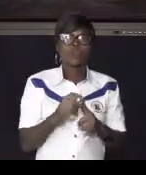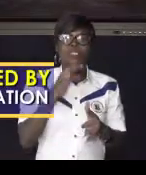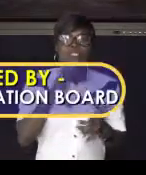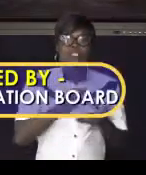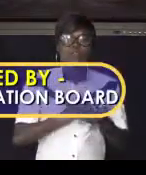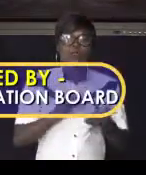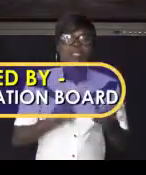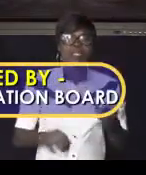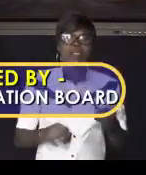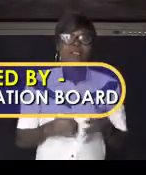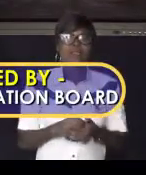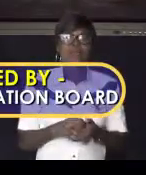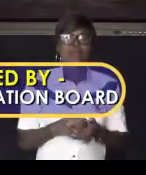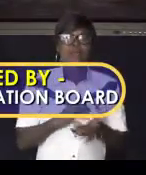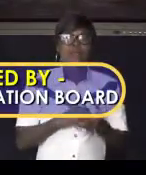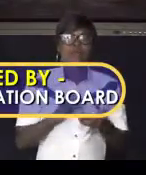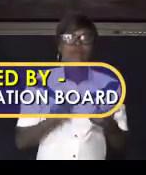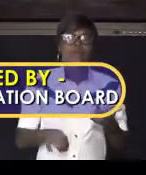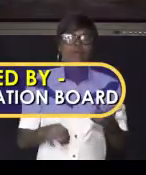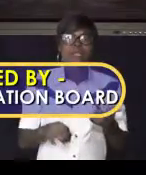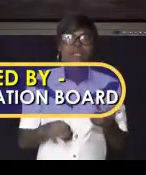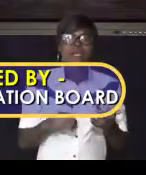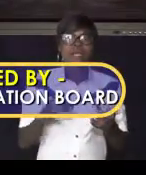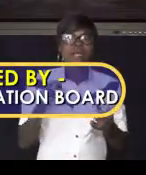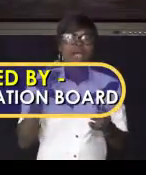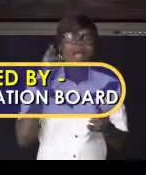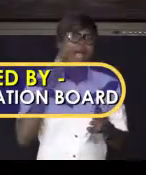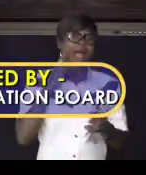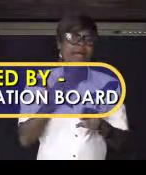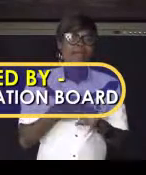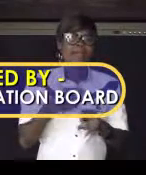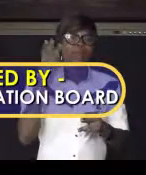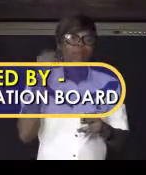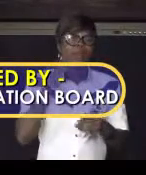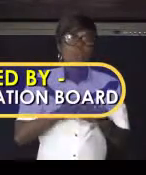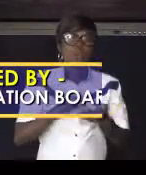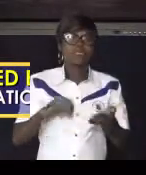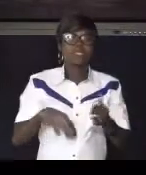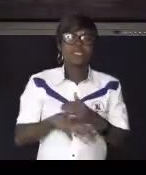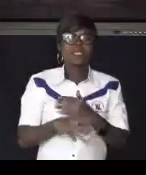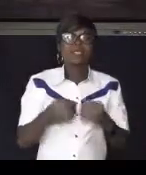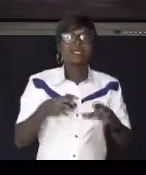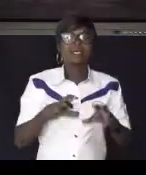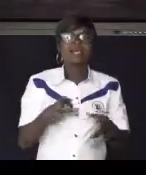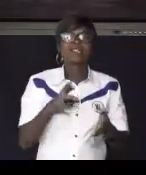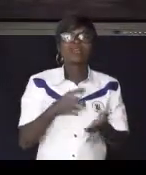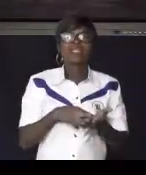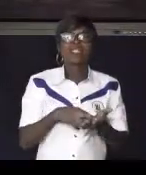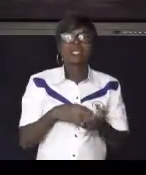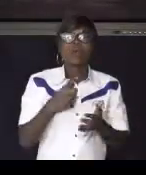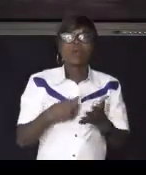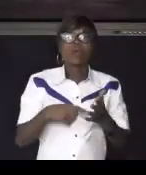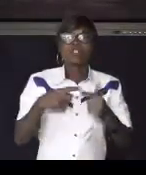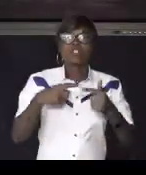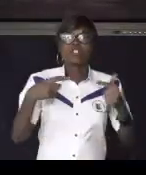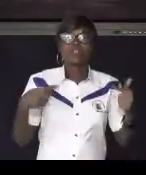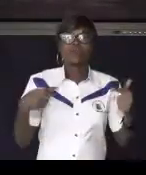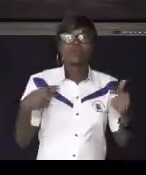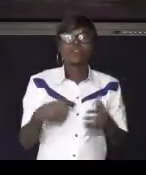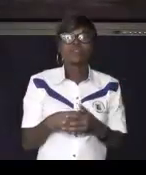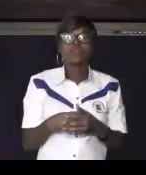one, the word is omitted. Omitted. Her name was omitted in the class register. What is the